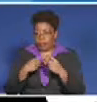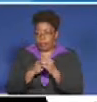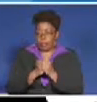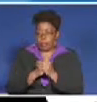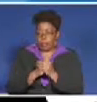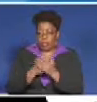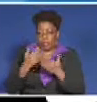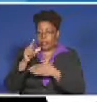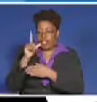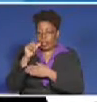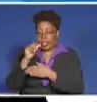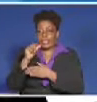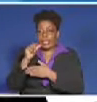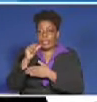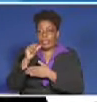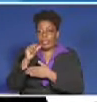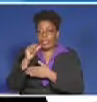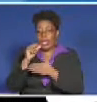around $20 million per year.